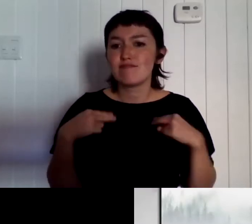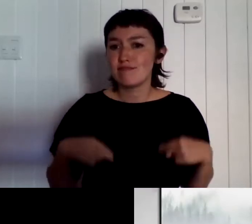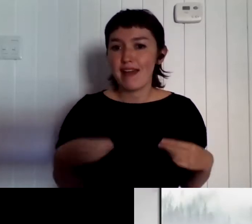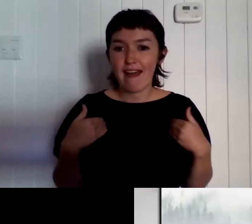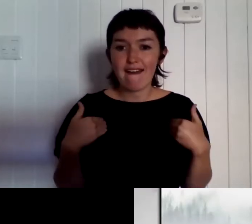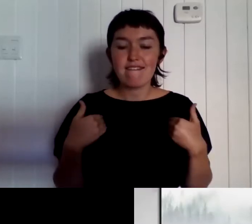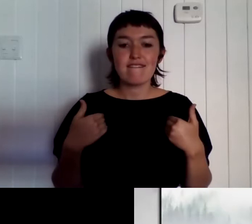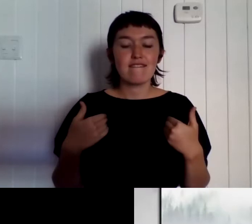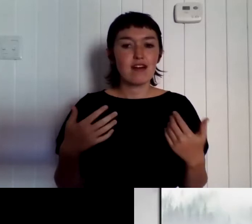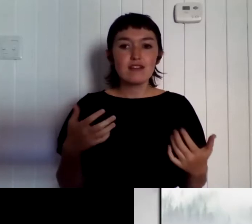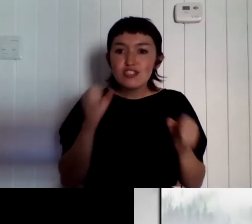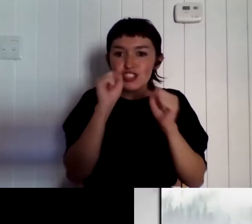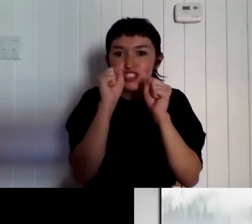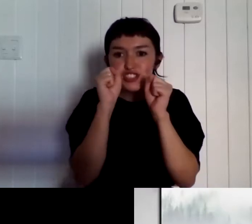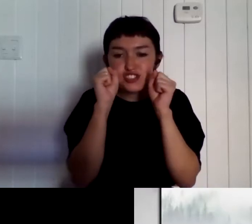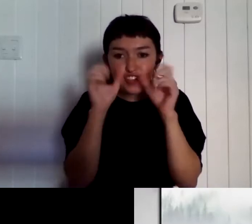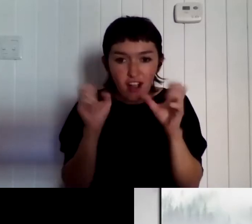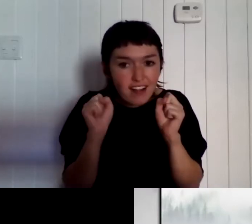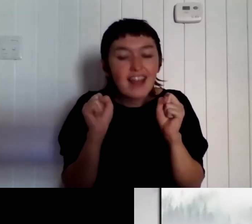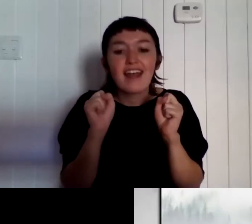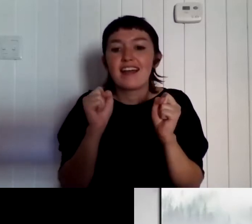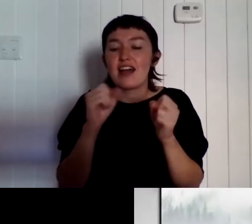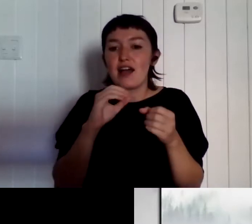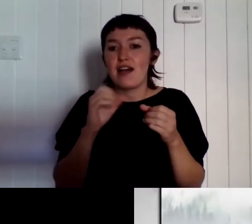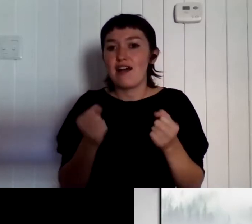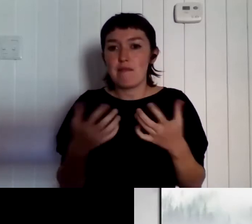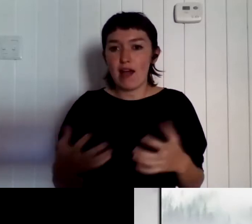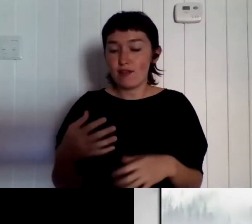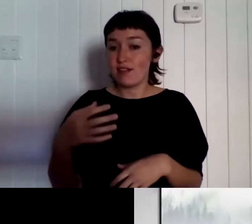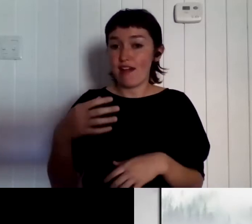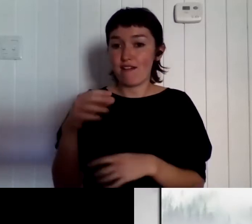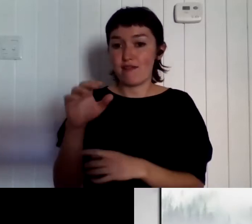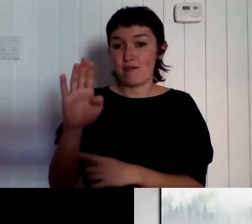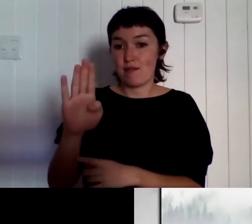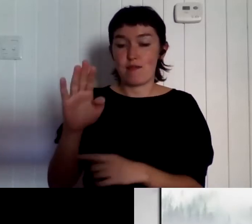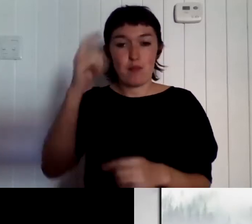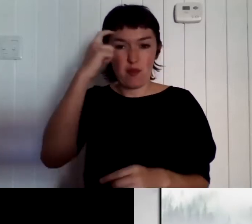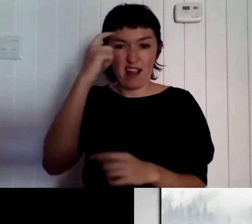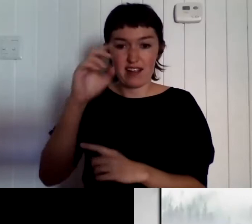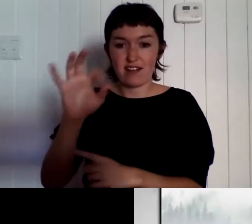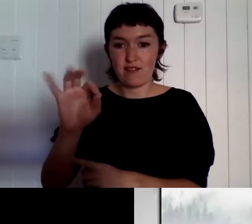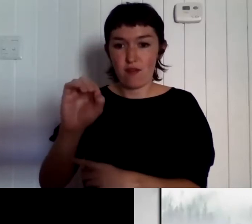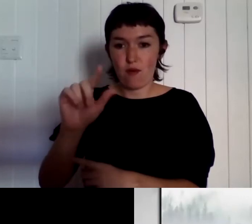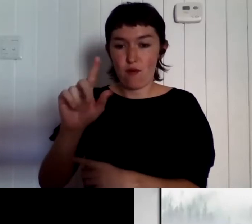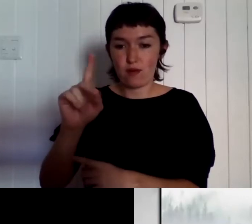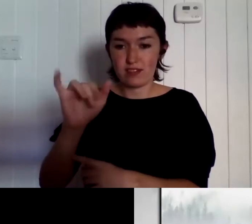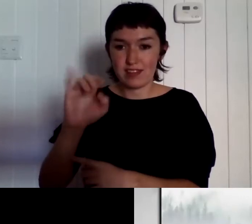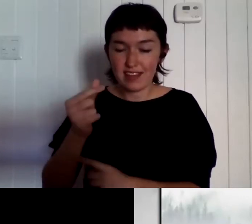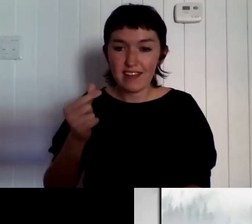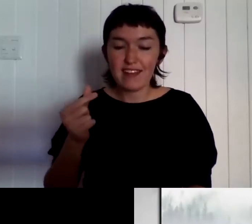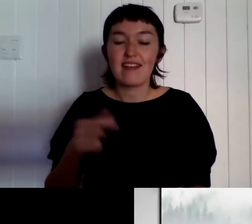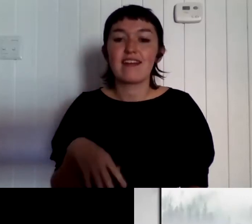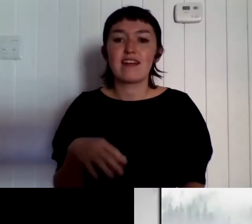amount of brain folding, and compared to other animals that are a little bit lower in terms of what we might think about